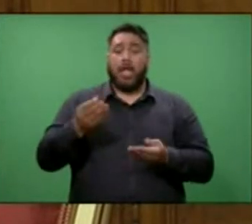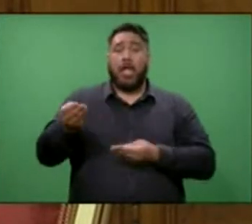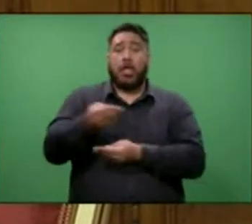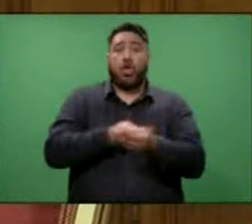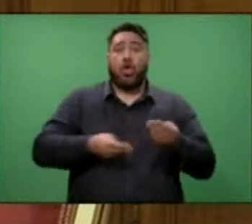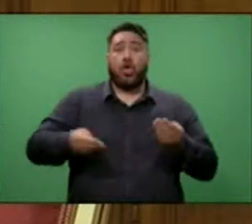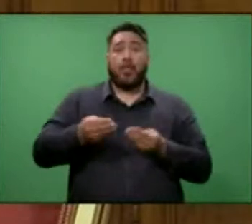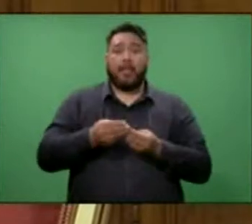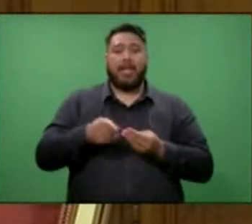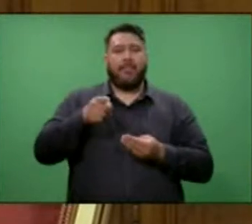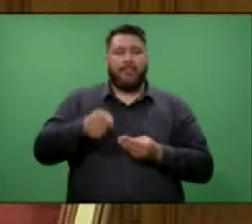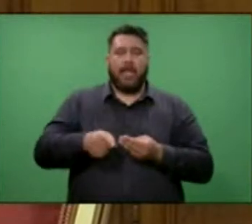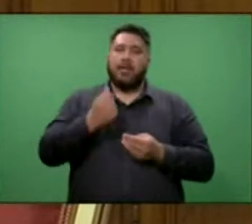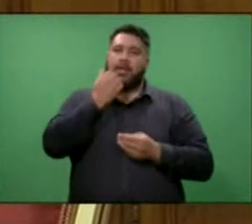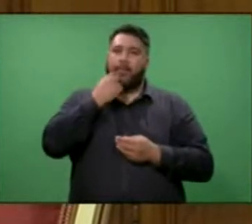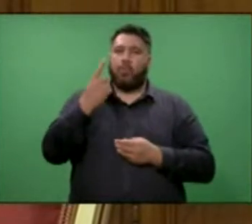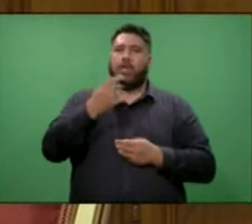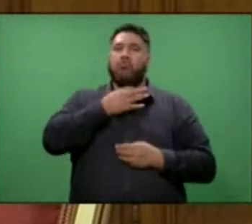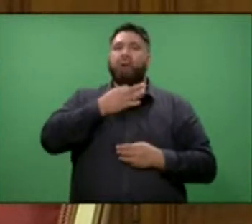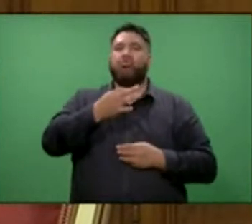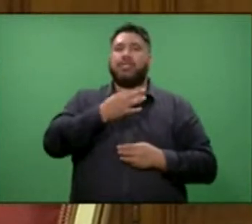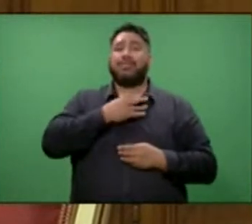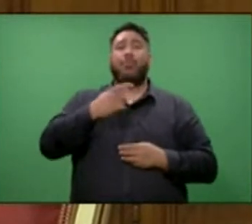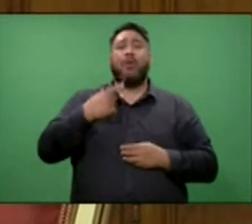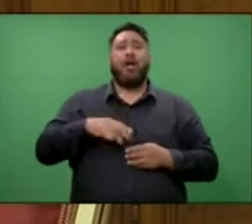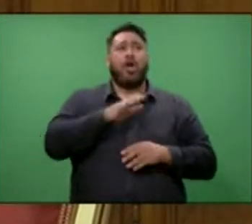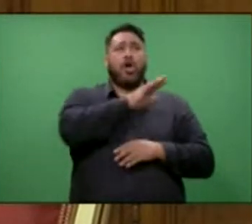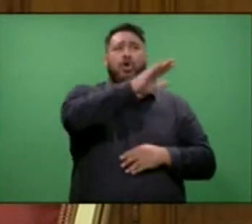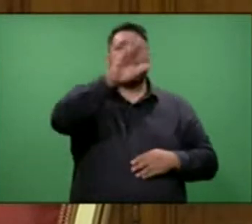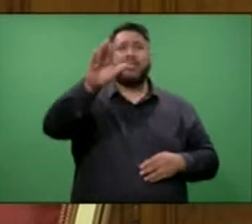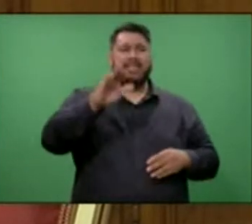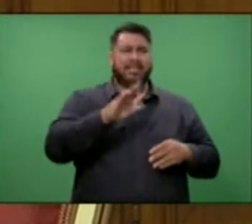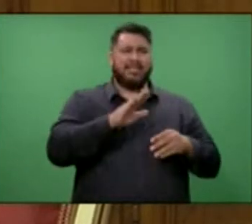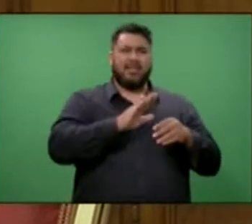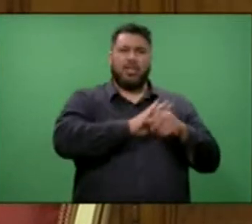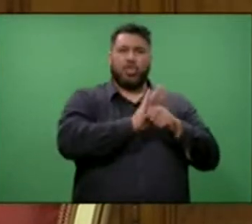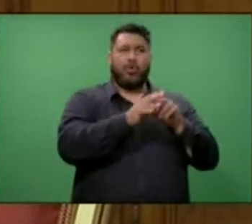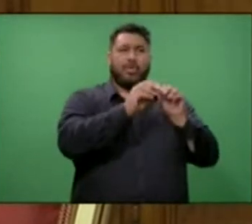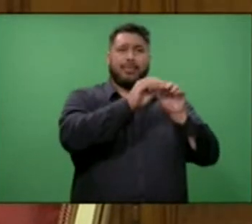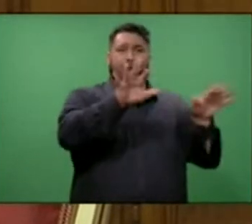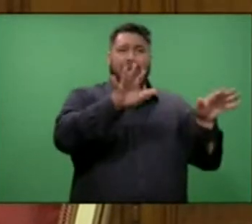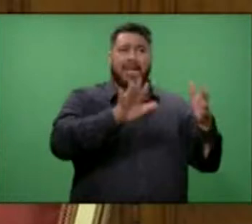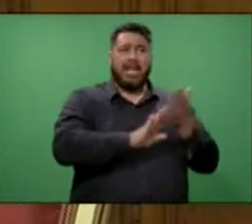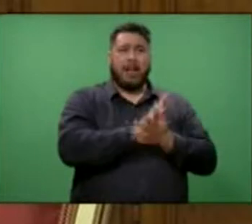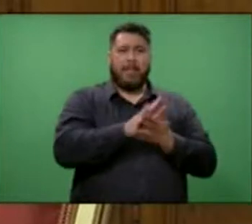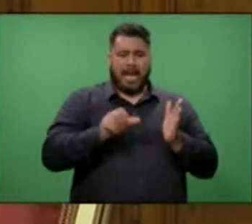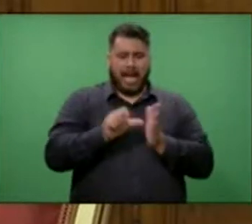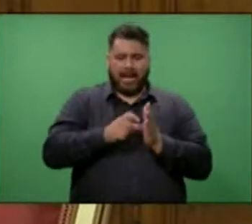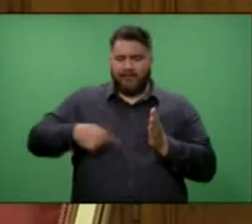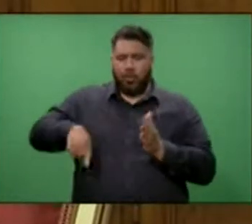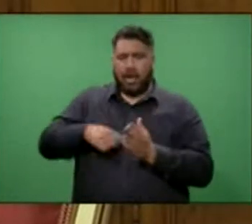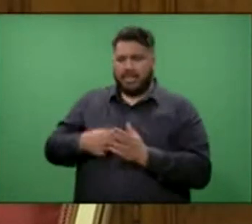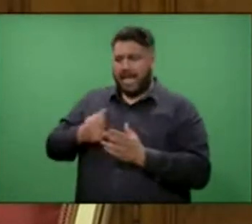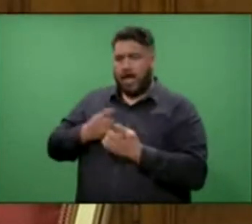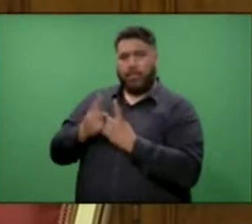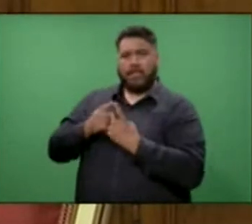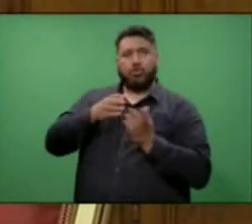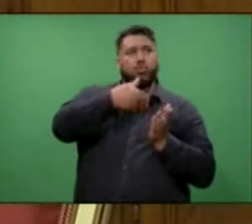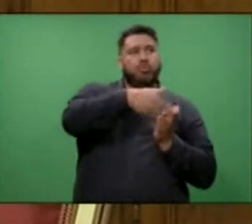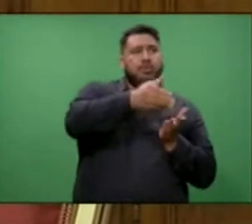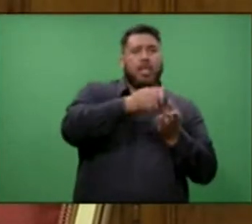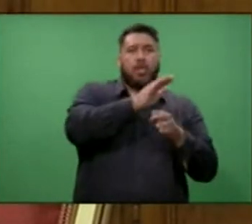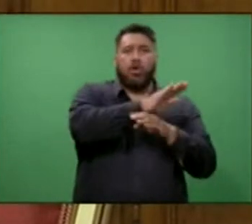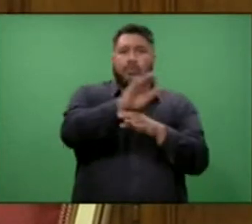growth. The virus's spread abroad will have a downstream impact on our exporters and impact economic